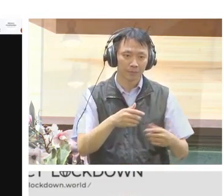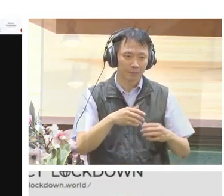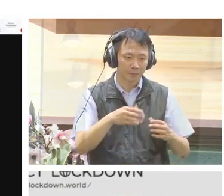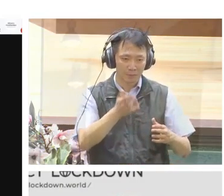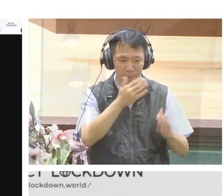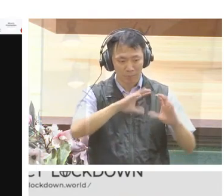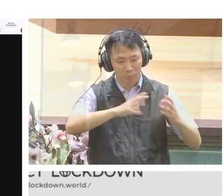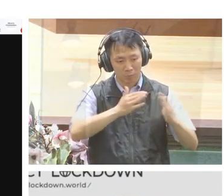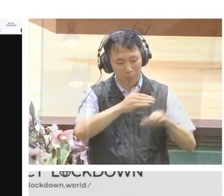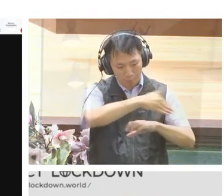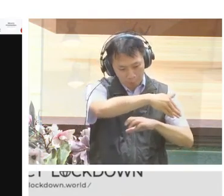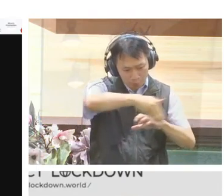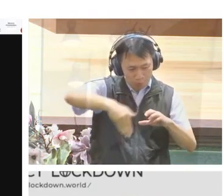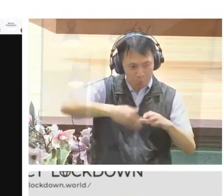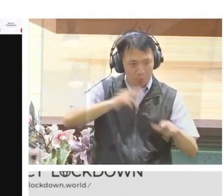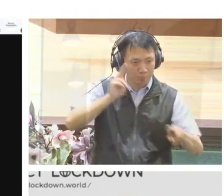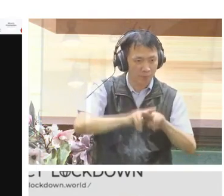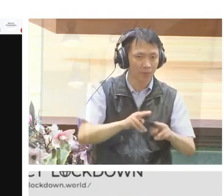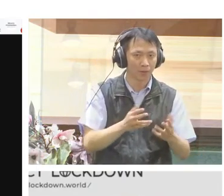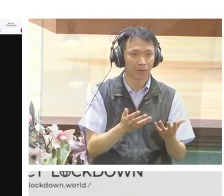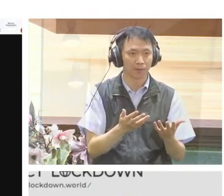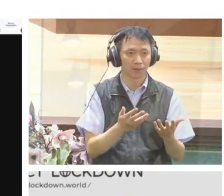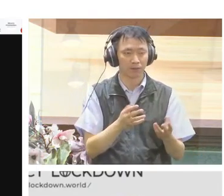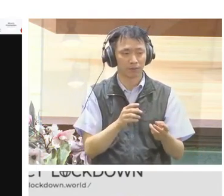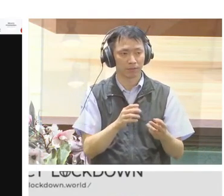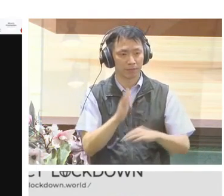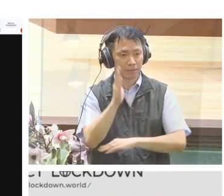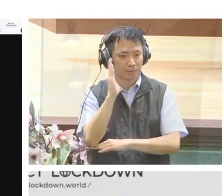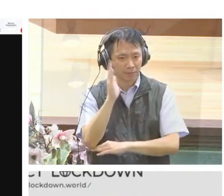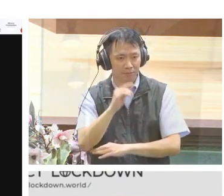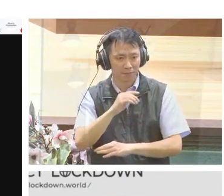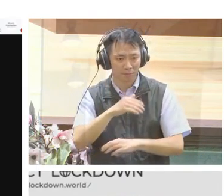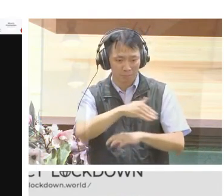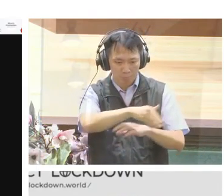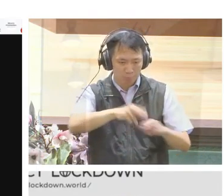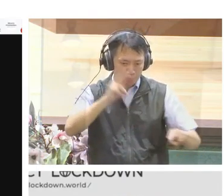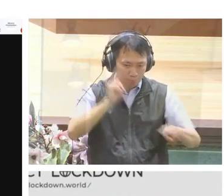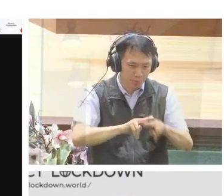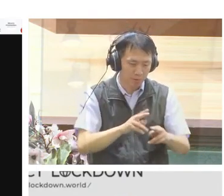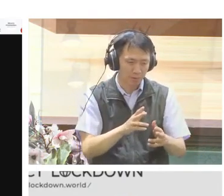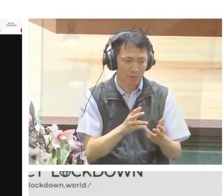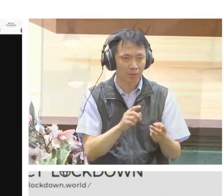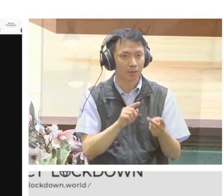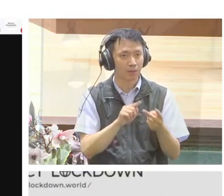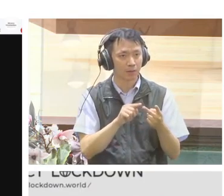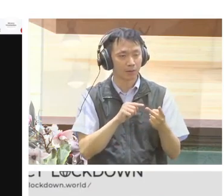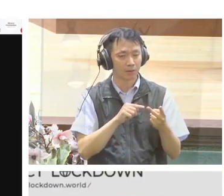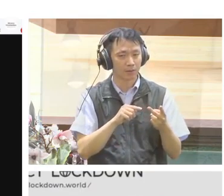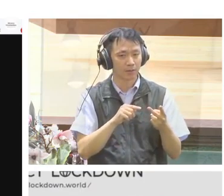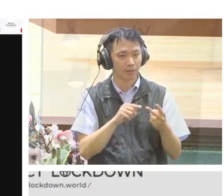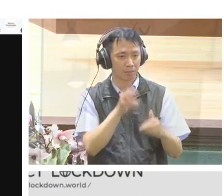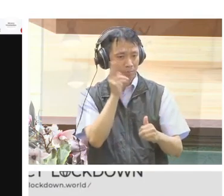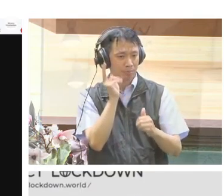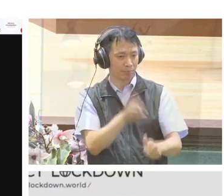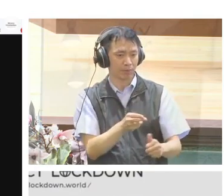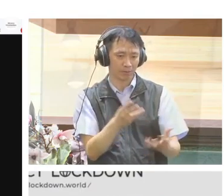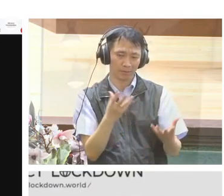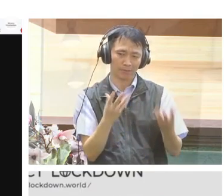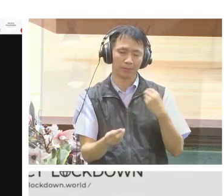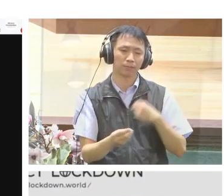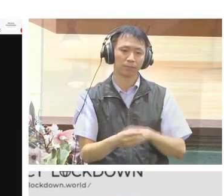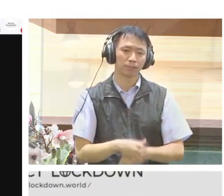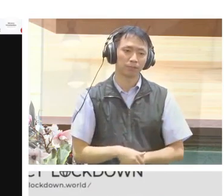some countries, even nationals have not been able to kind of go in and out of borders. Another area that we really focus on